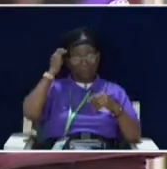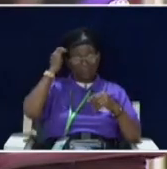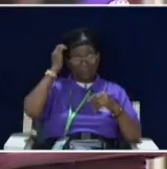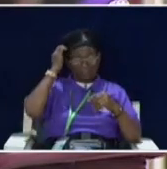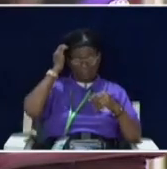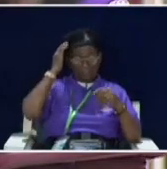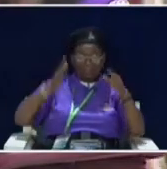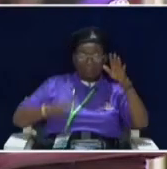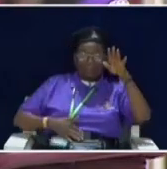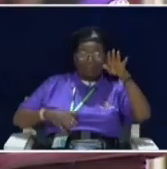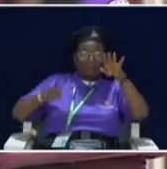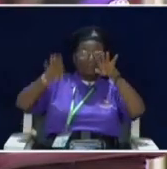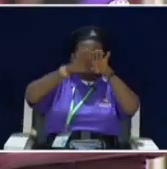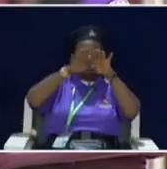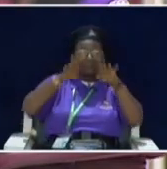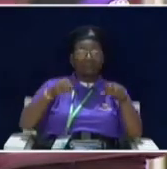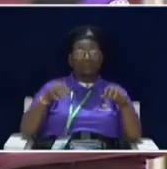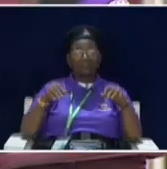Barren.